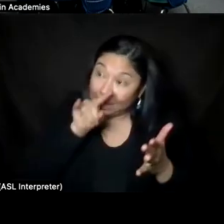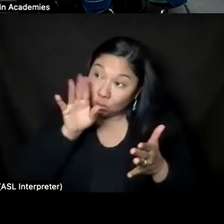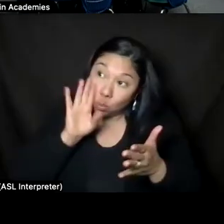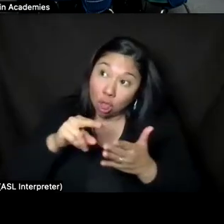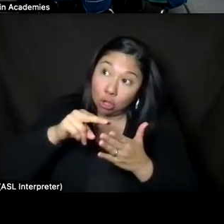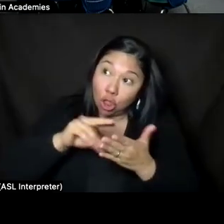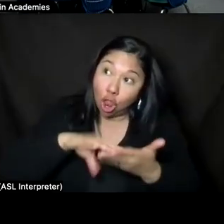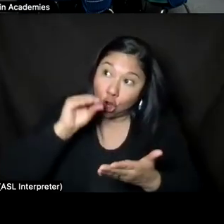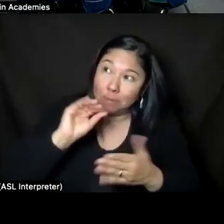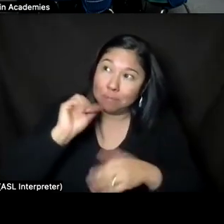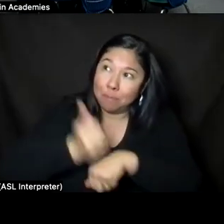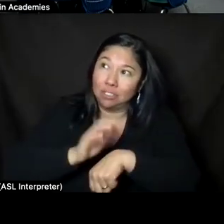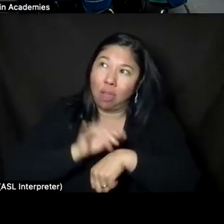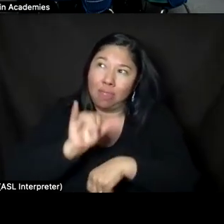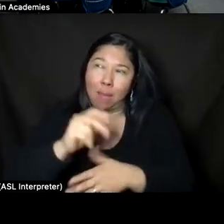that Mrs. Paul.